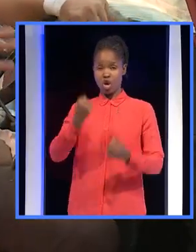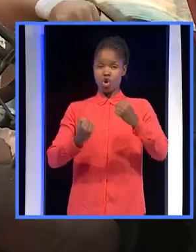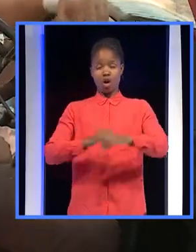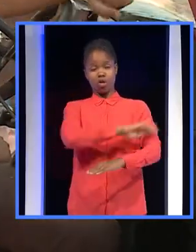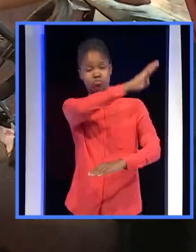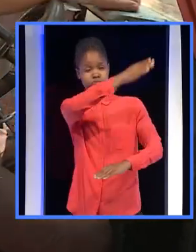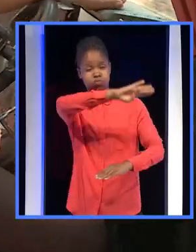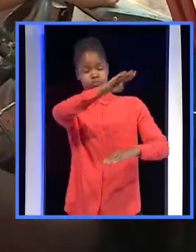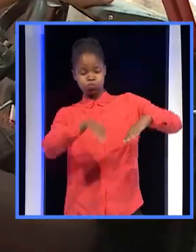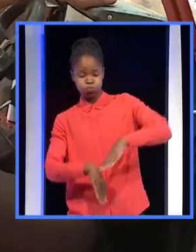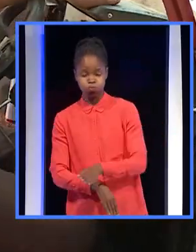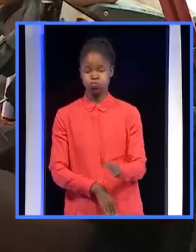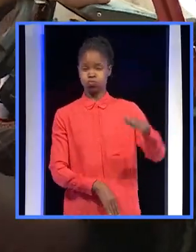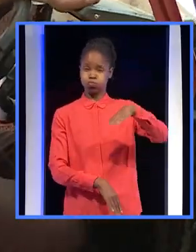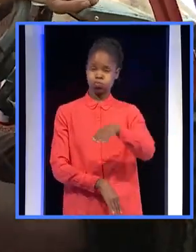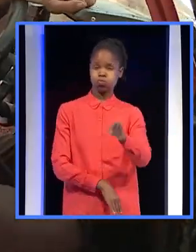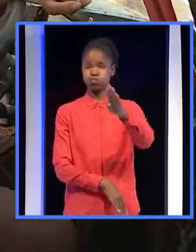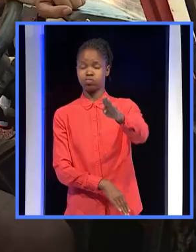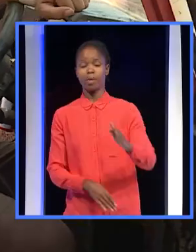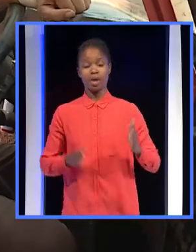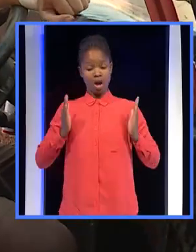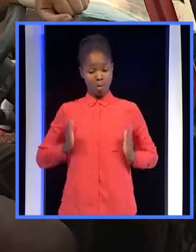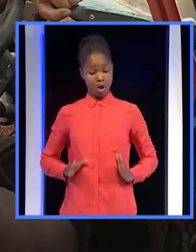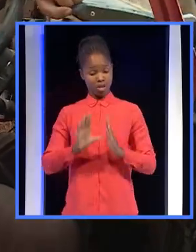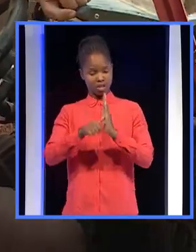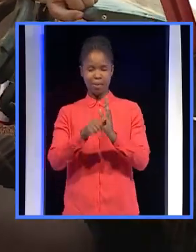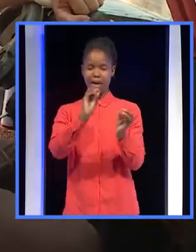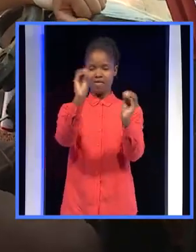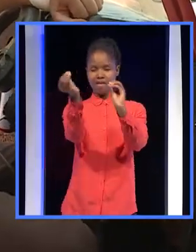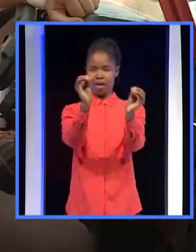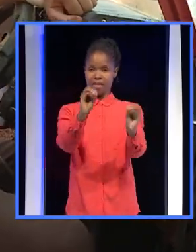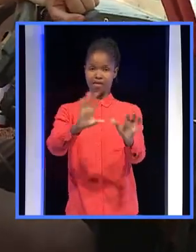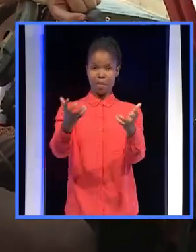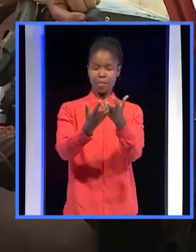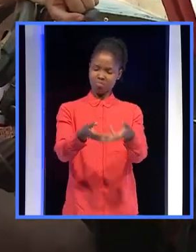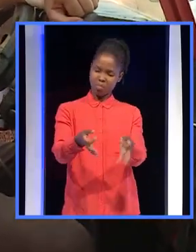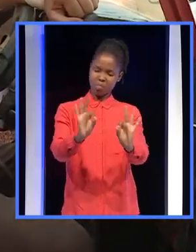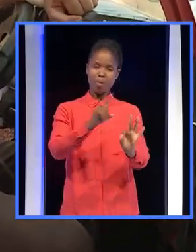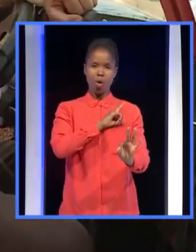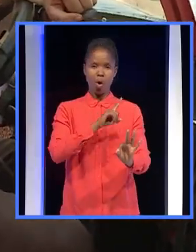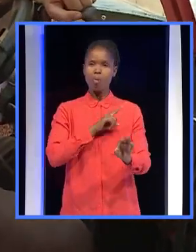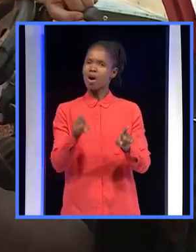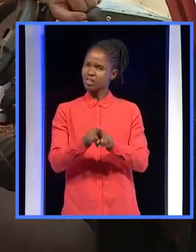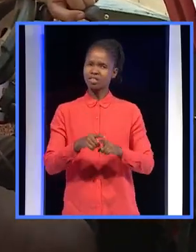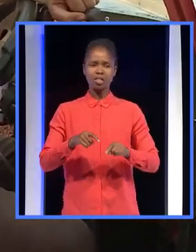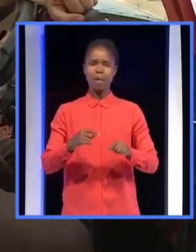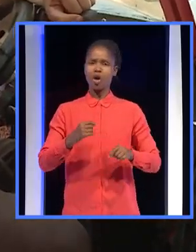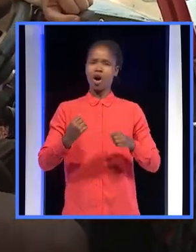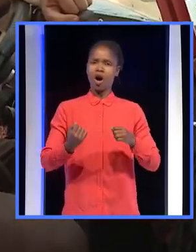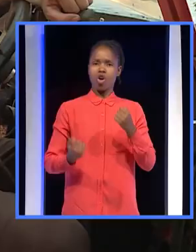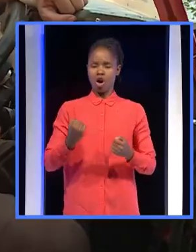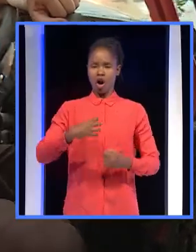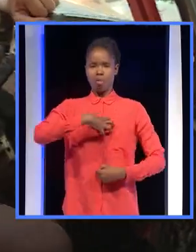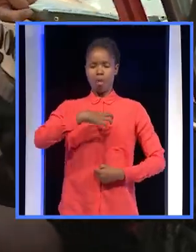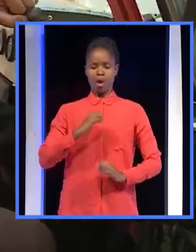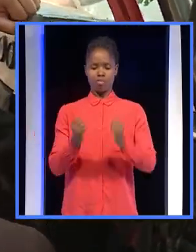easier. And this car is fully adapted to the way he wanted to do. And he wants to feel the way, like you want to feel the engine, you want to feel the rock.